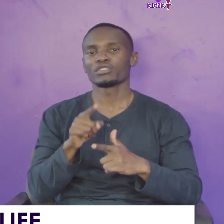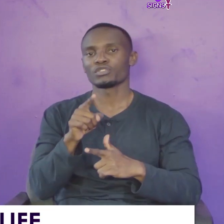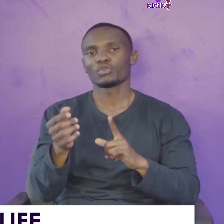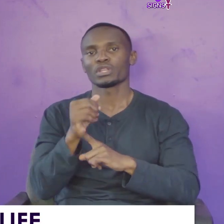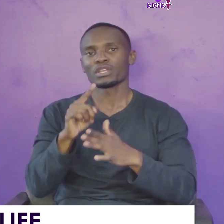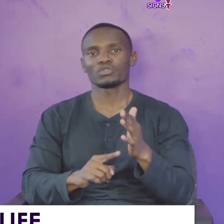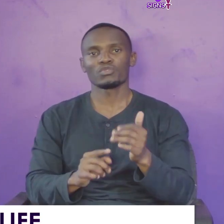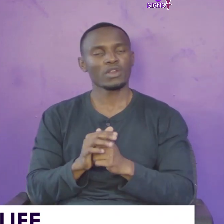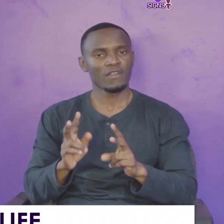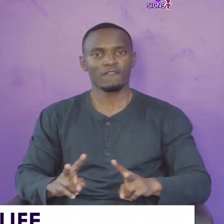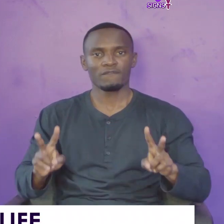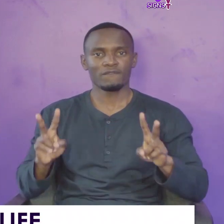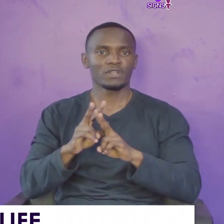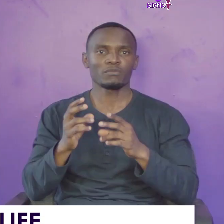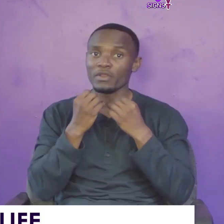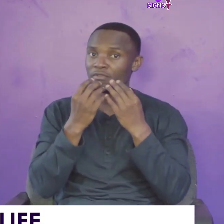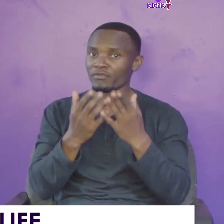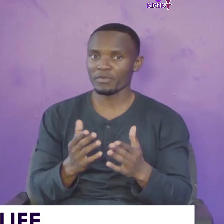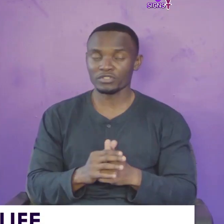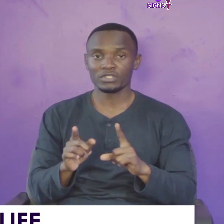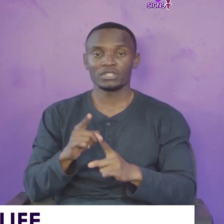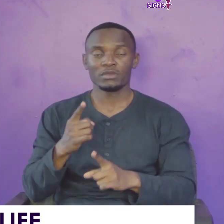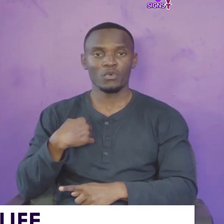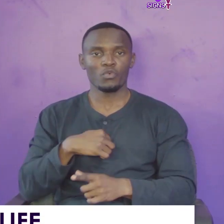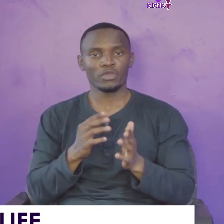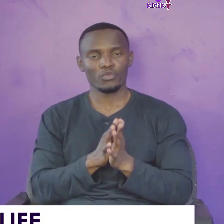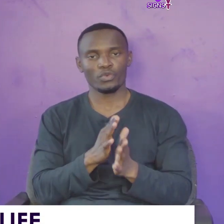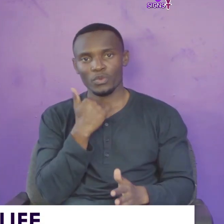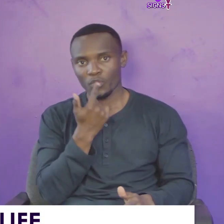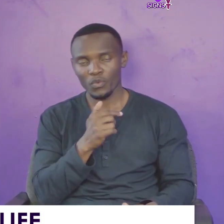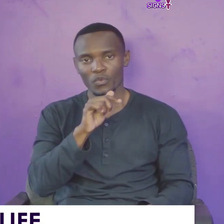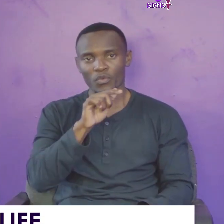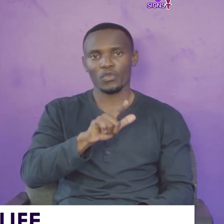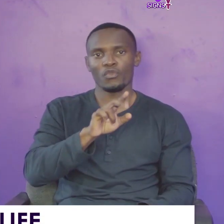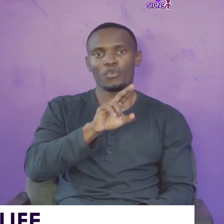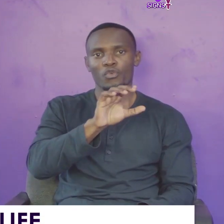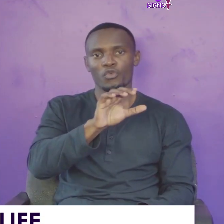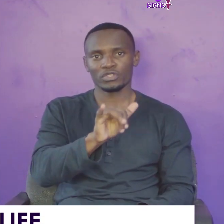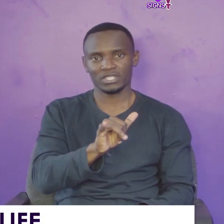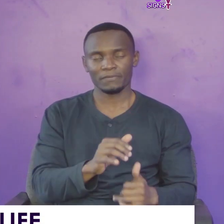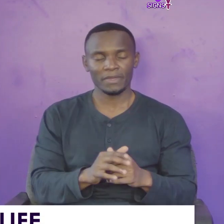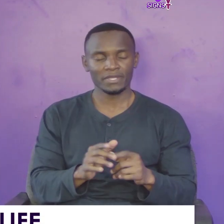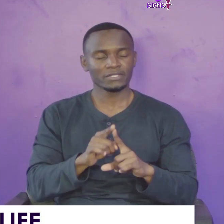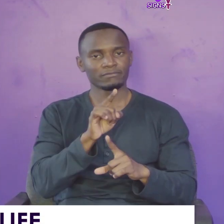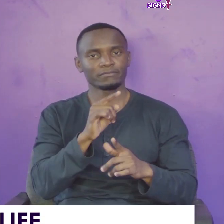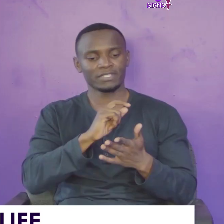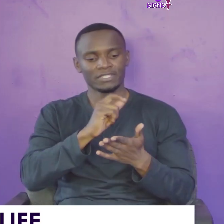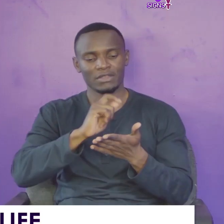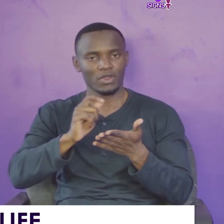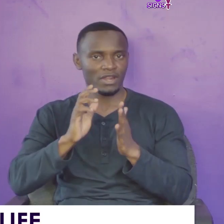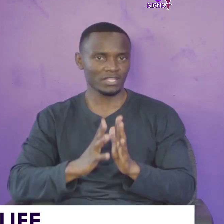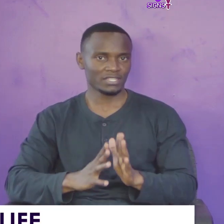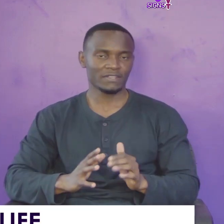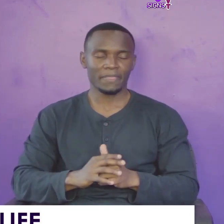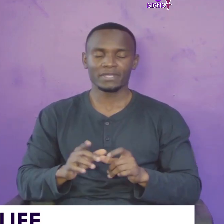to energize you. We are with Lucy Njenga. Lucy Njenga is a writer. I'm amazed.